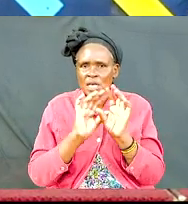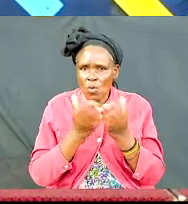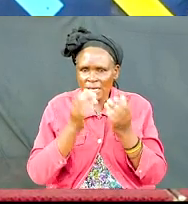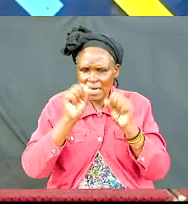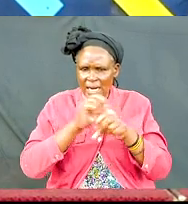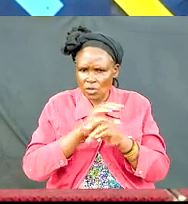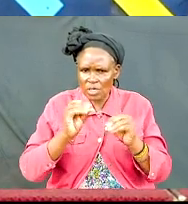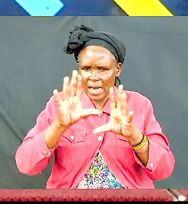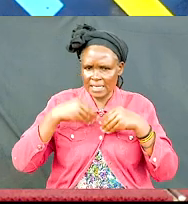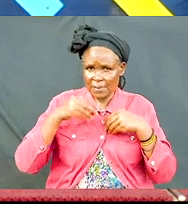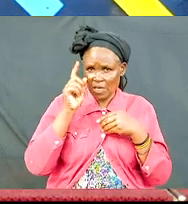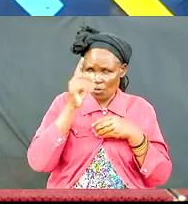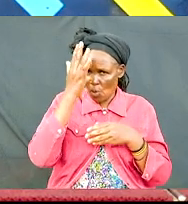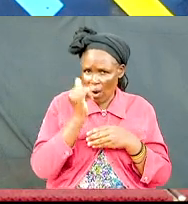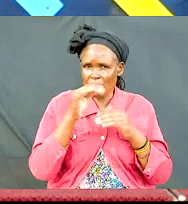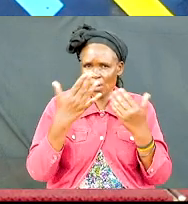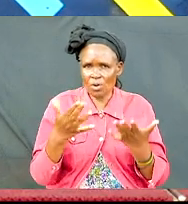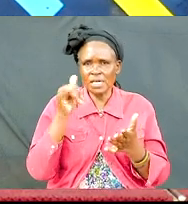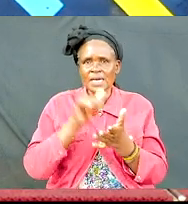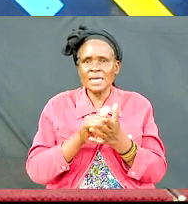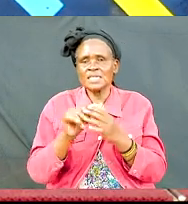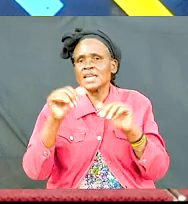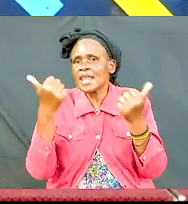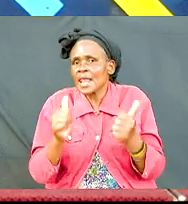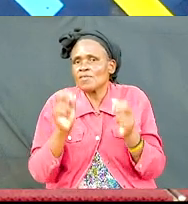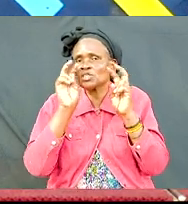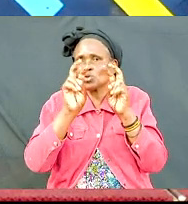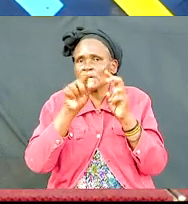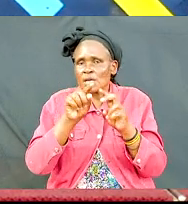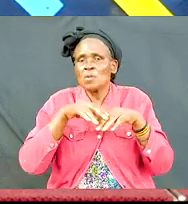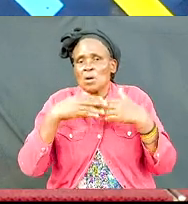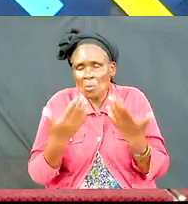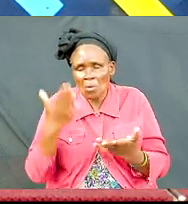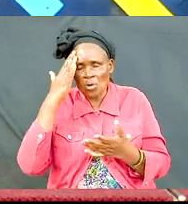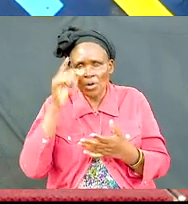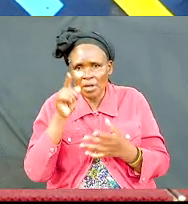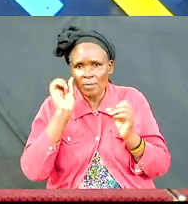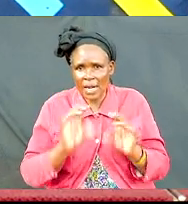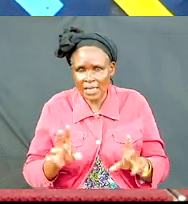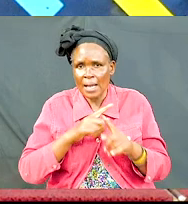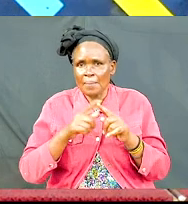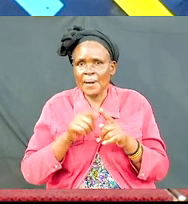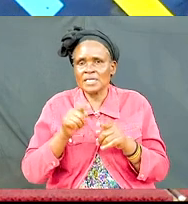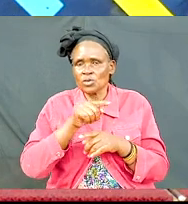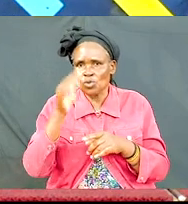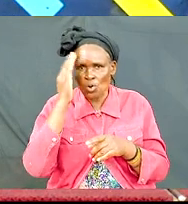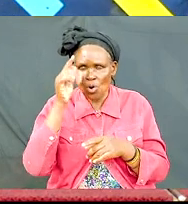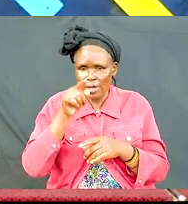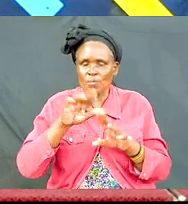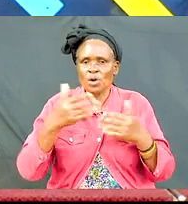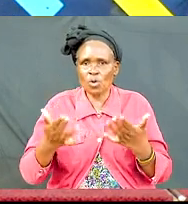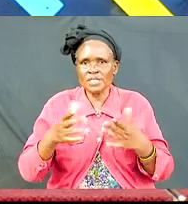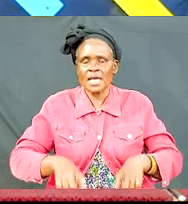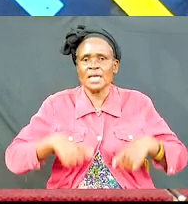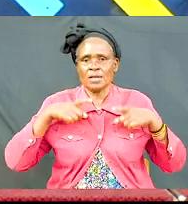him because it neither sees him nor knows him. But you know him, for he lives